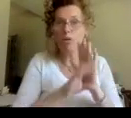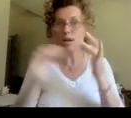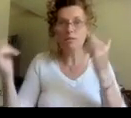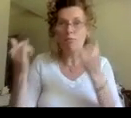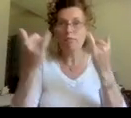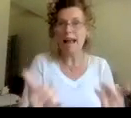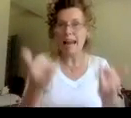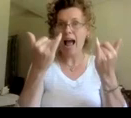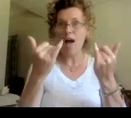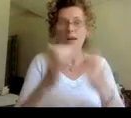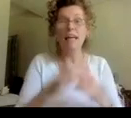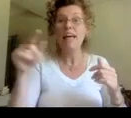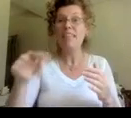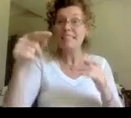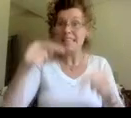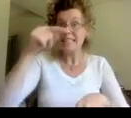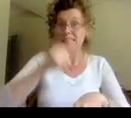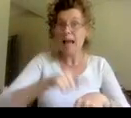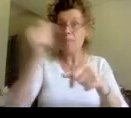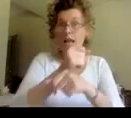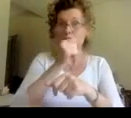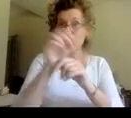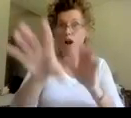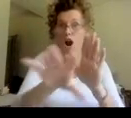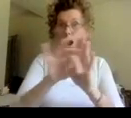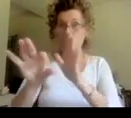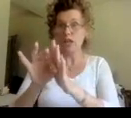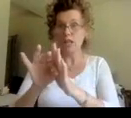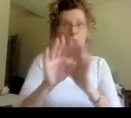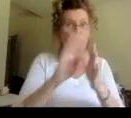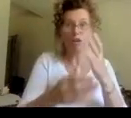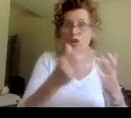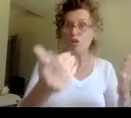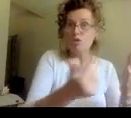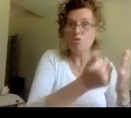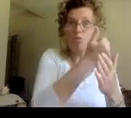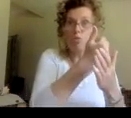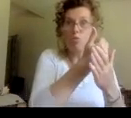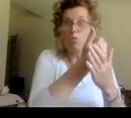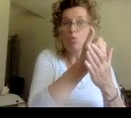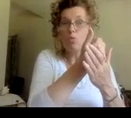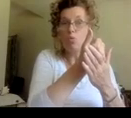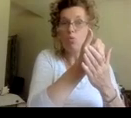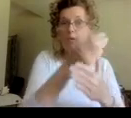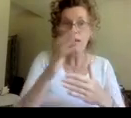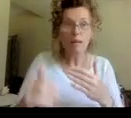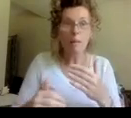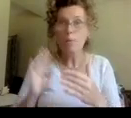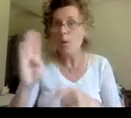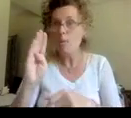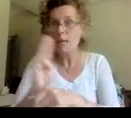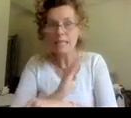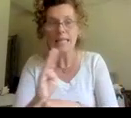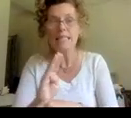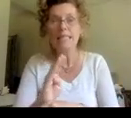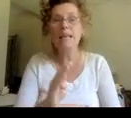It's amazing. And this time we wanted to make sure that we had the options, whether you're new in the game, want to add to a business, you could just follow your track and let Gigi follow